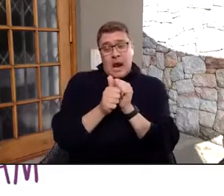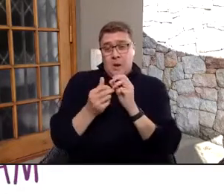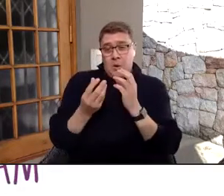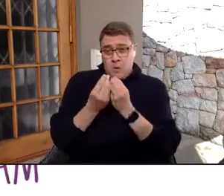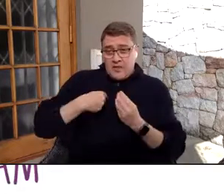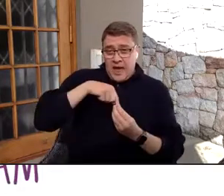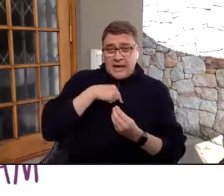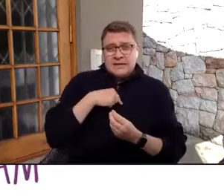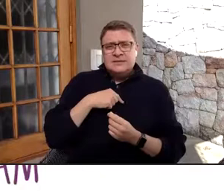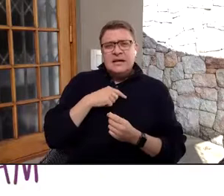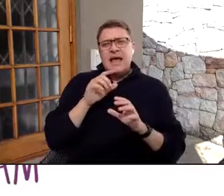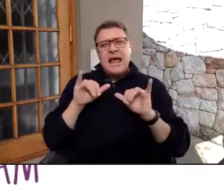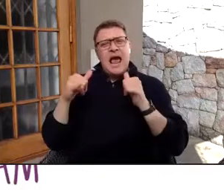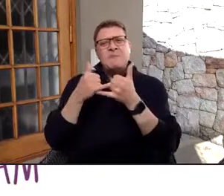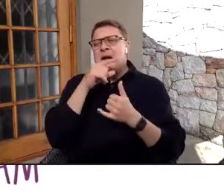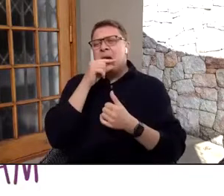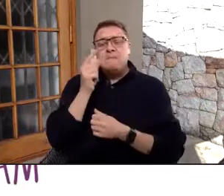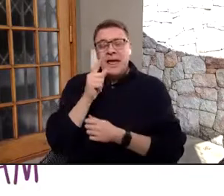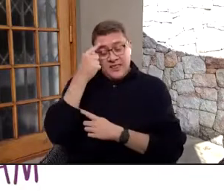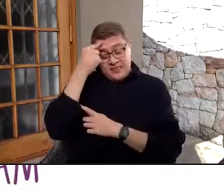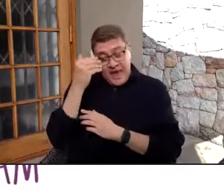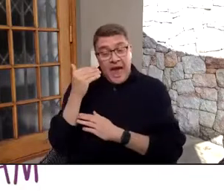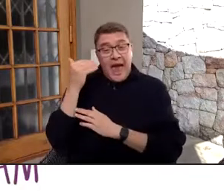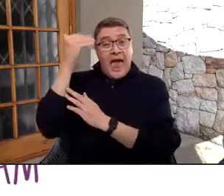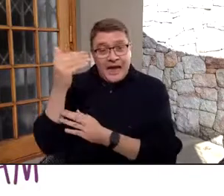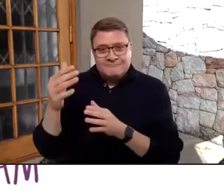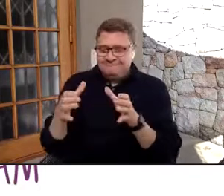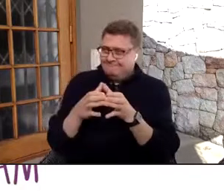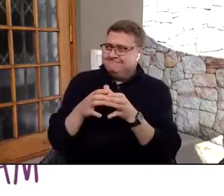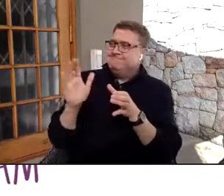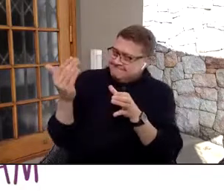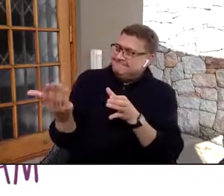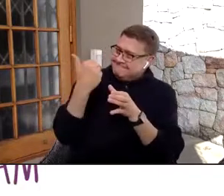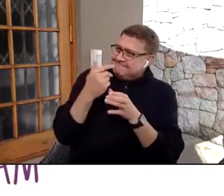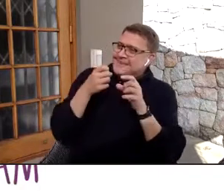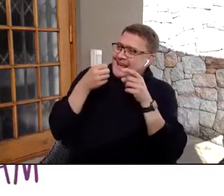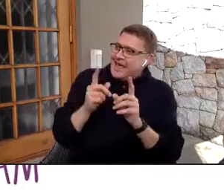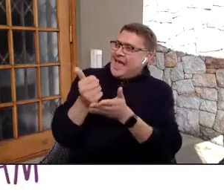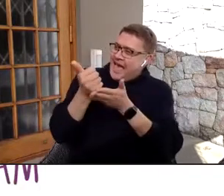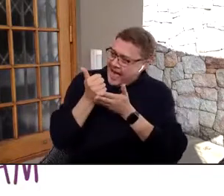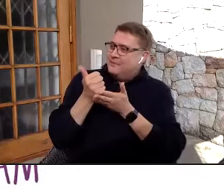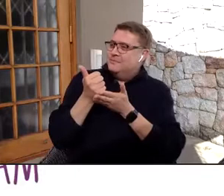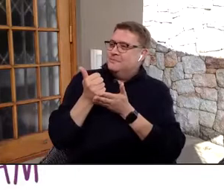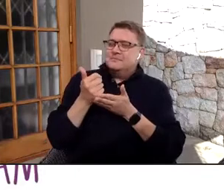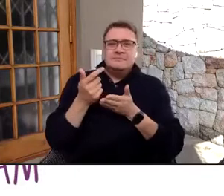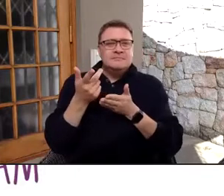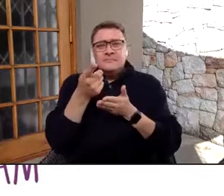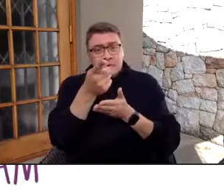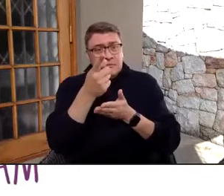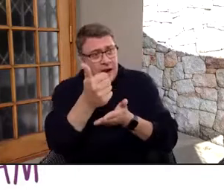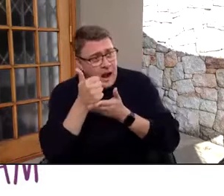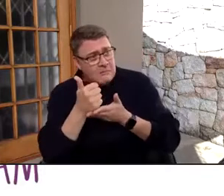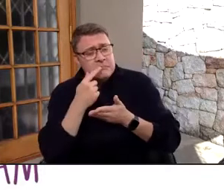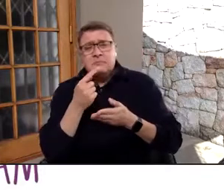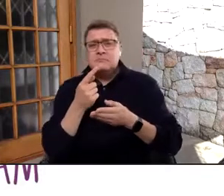Think Ahead, and we are dedicated to helping all educators during this time. So if you need any help during this time, please feel